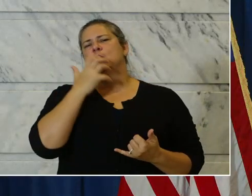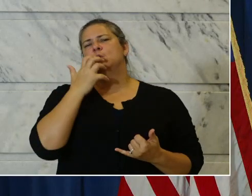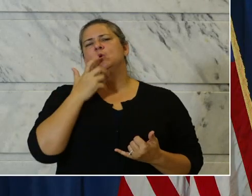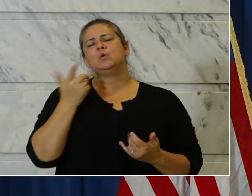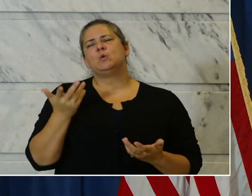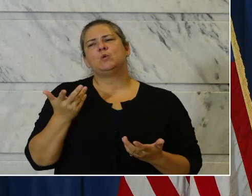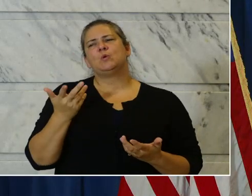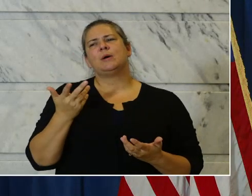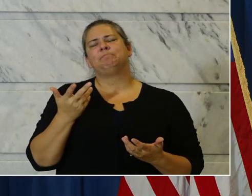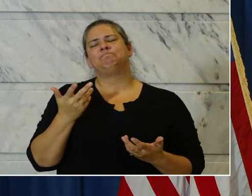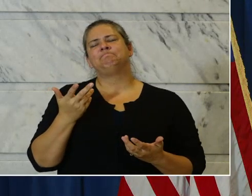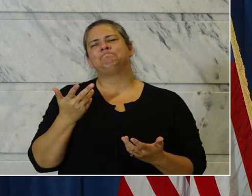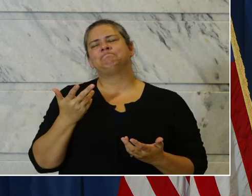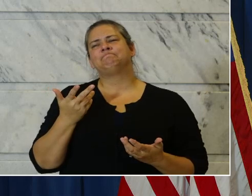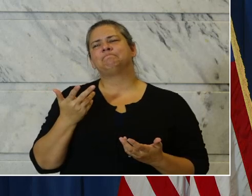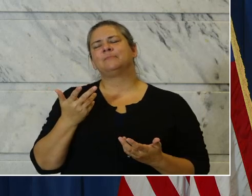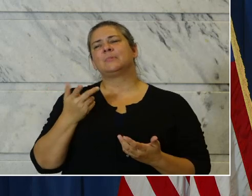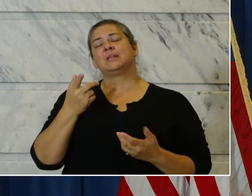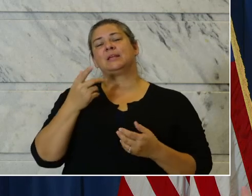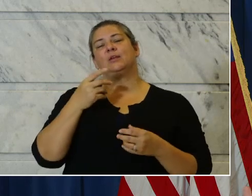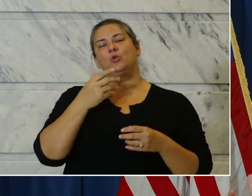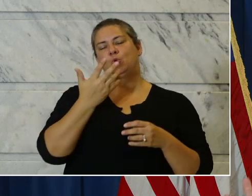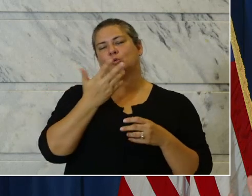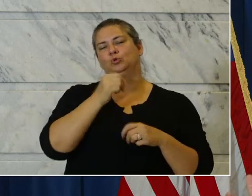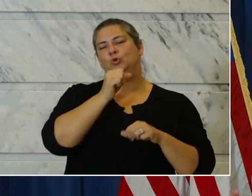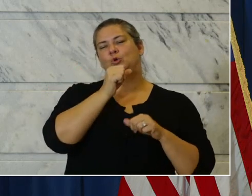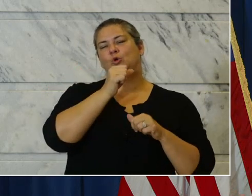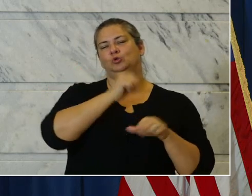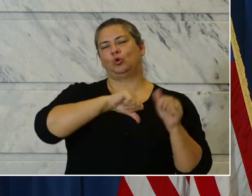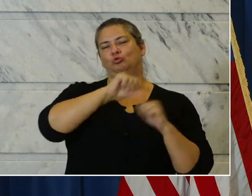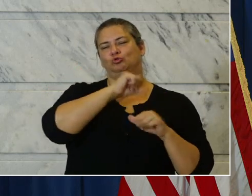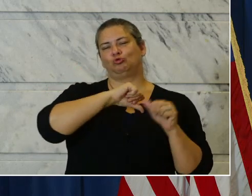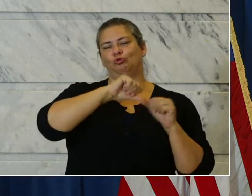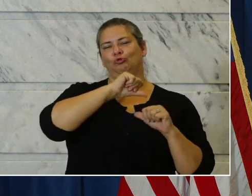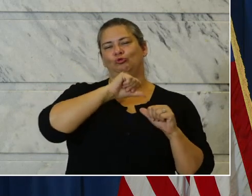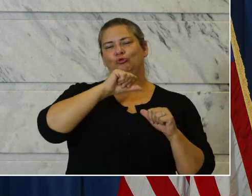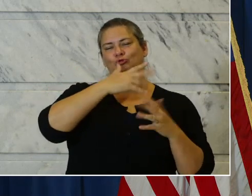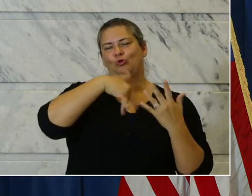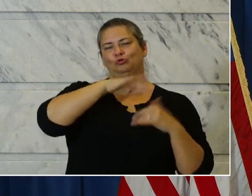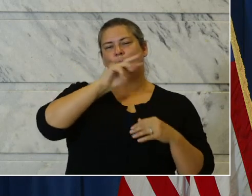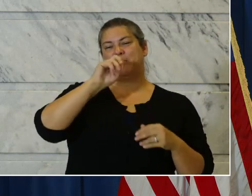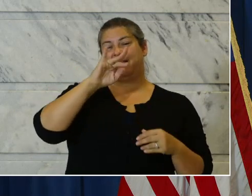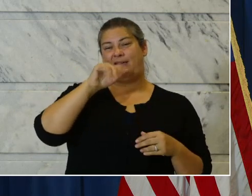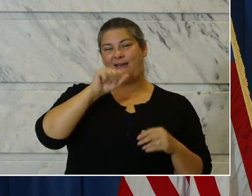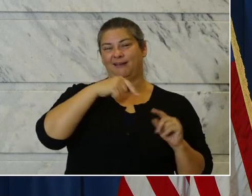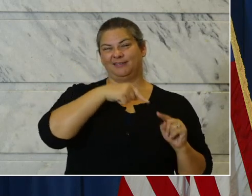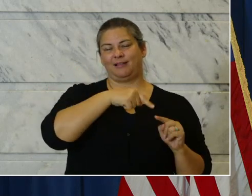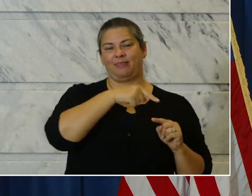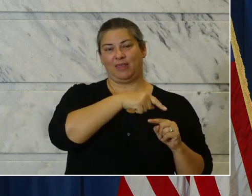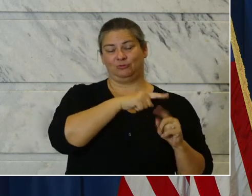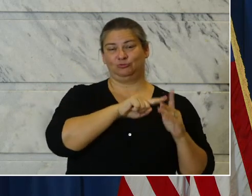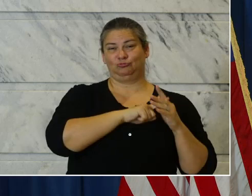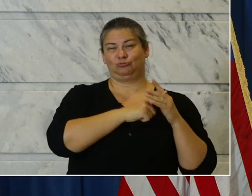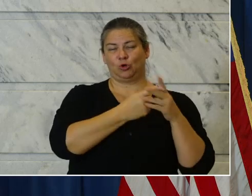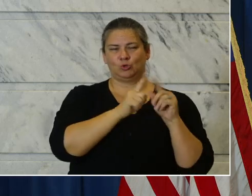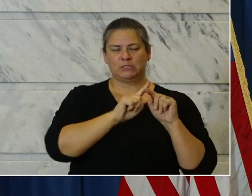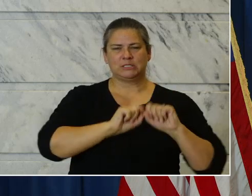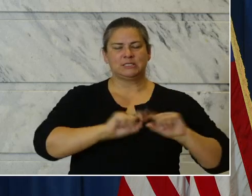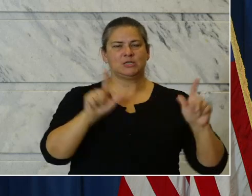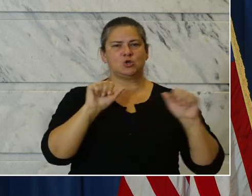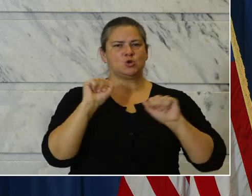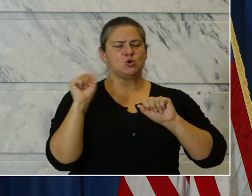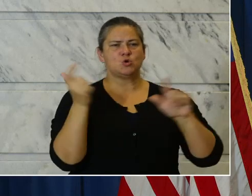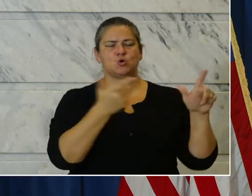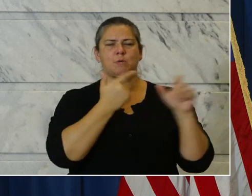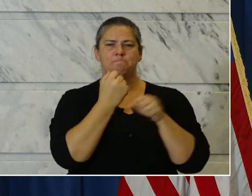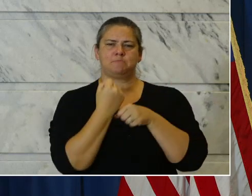through social media an effort to get people all over the Commonwealth to make masks, to ensure that everybody out there